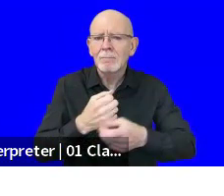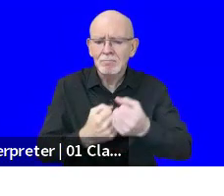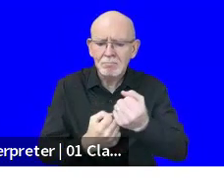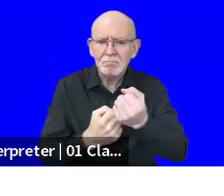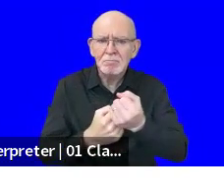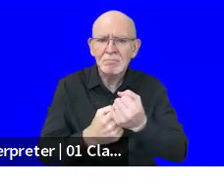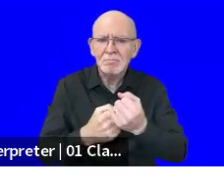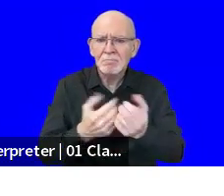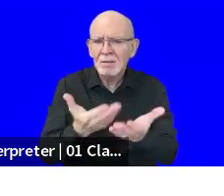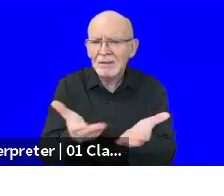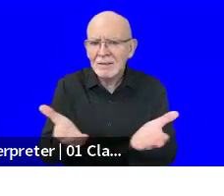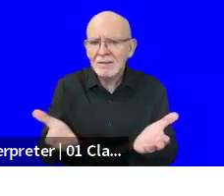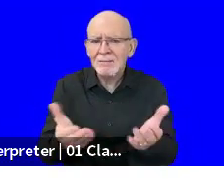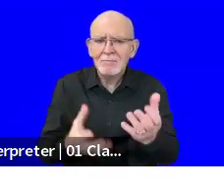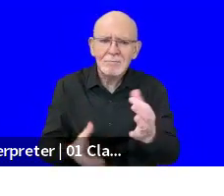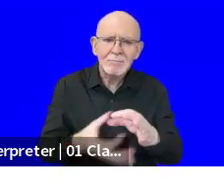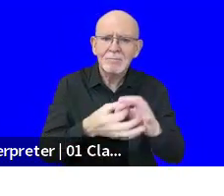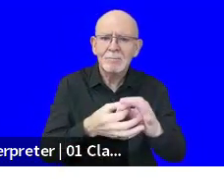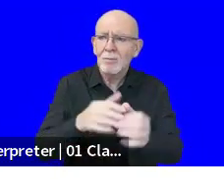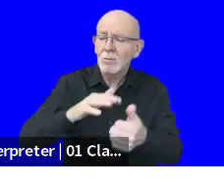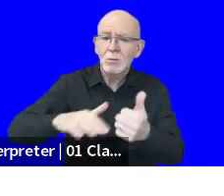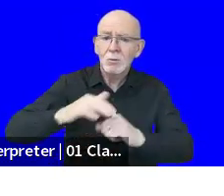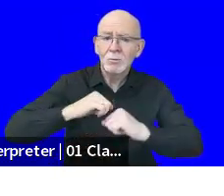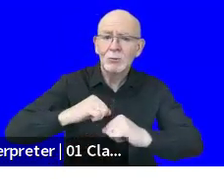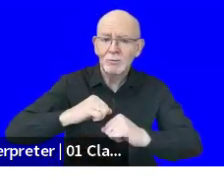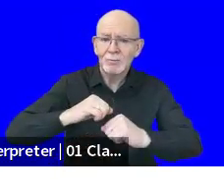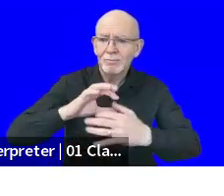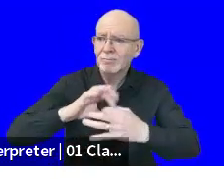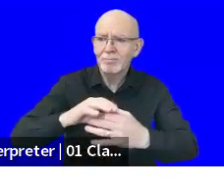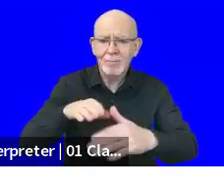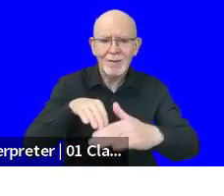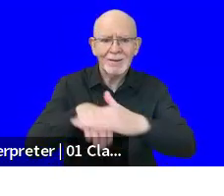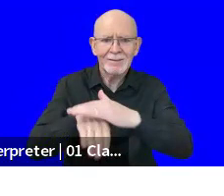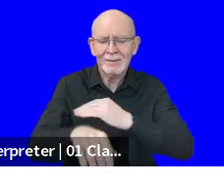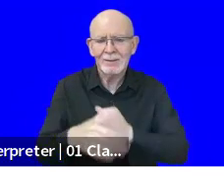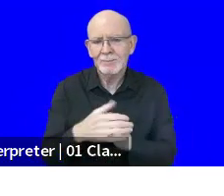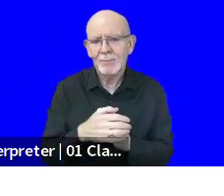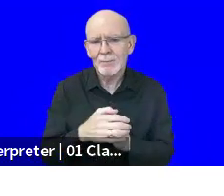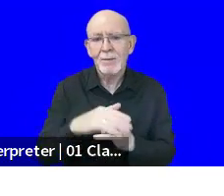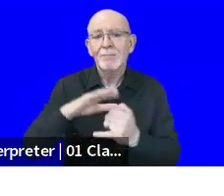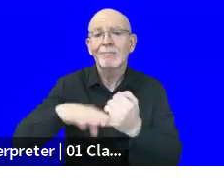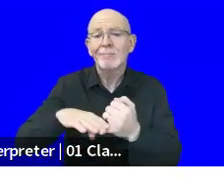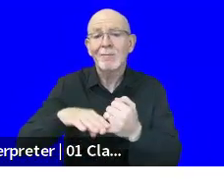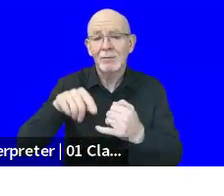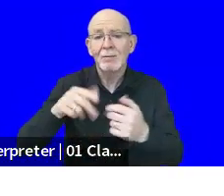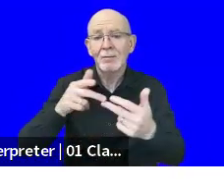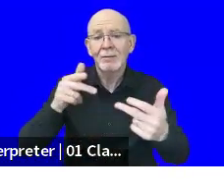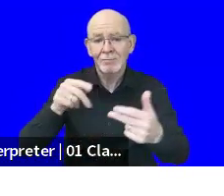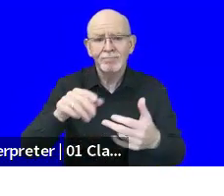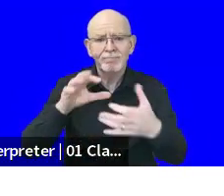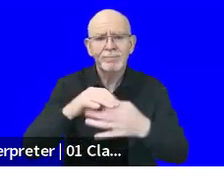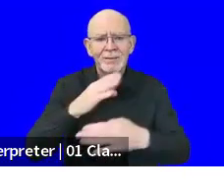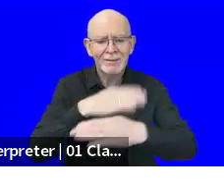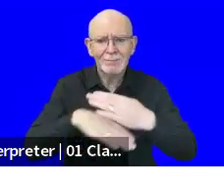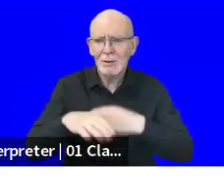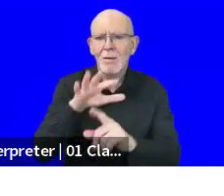disability identification, assessment, and certification for the purpose of social protection in low and middle income settings. And the